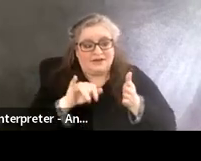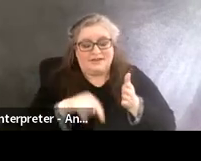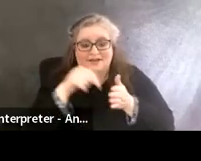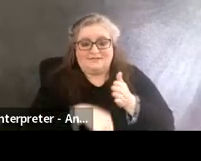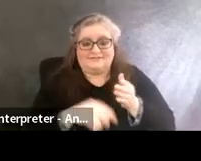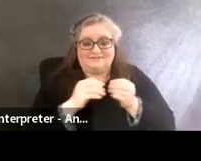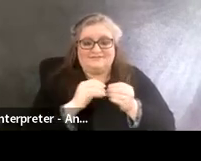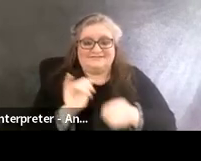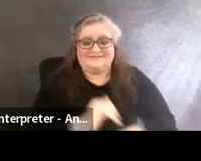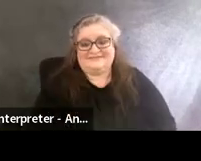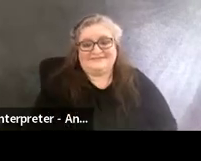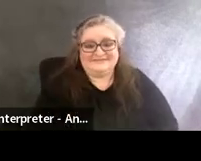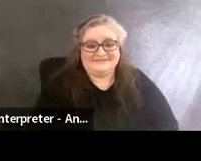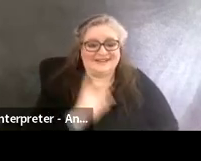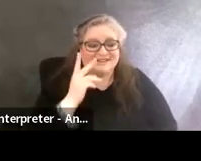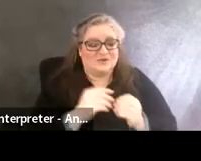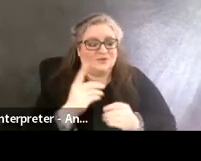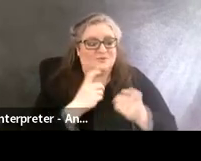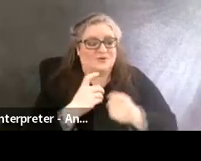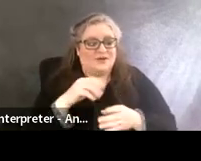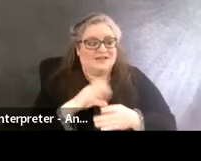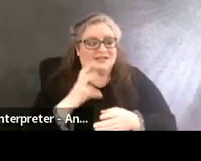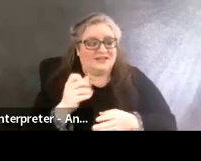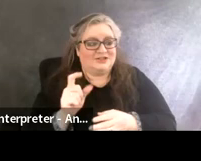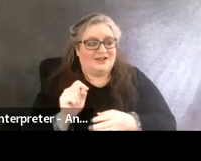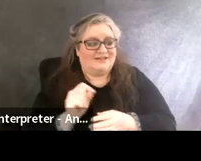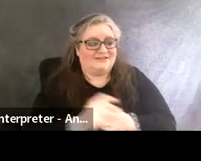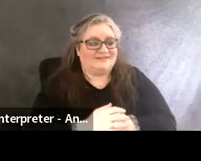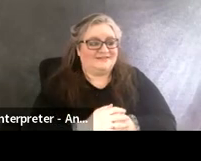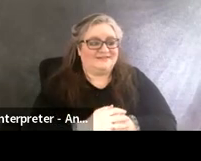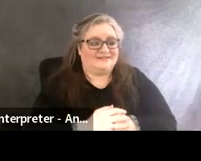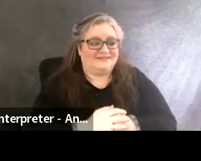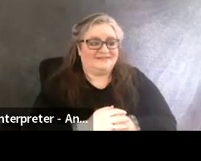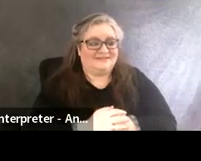well. I see one more question in the chat.